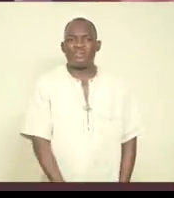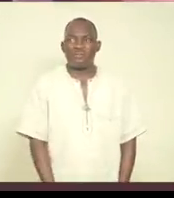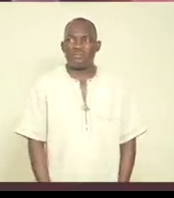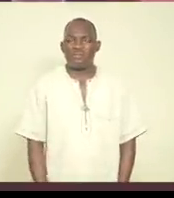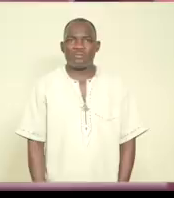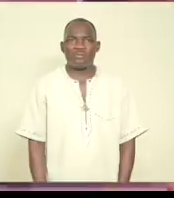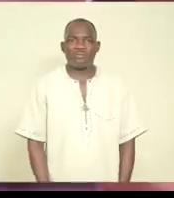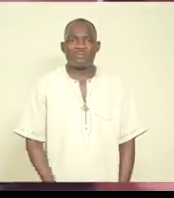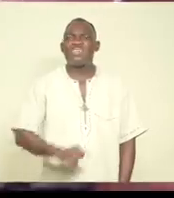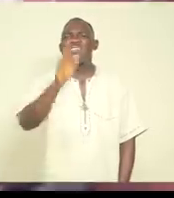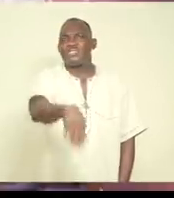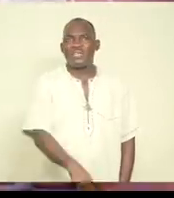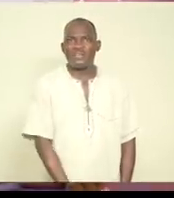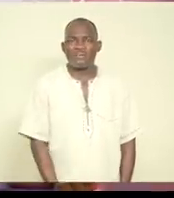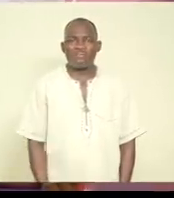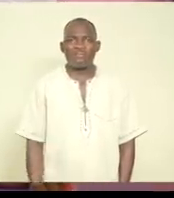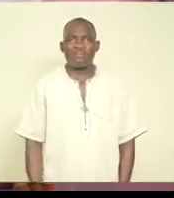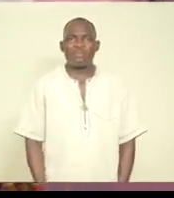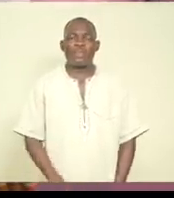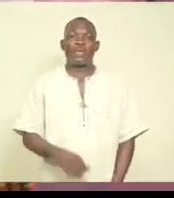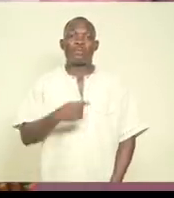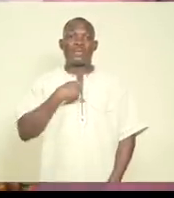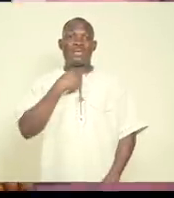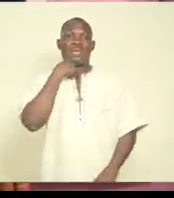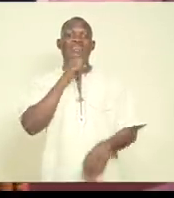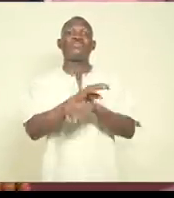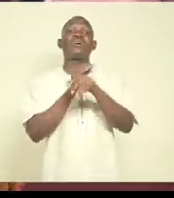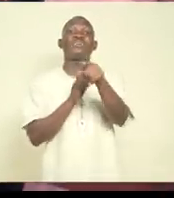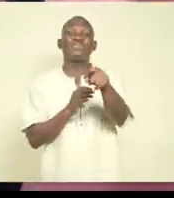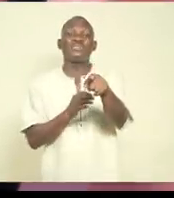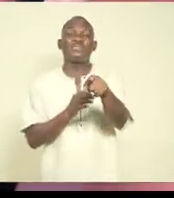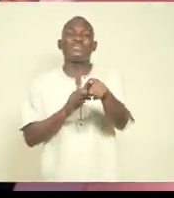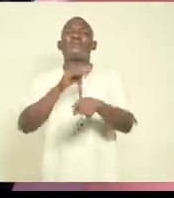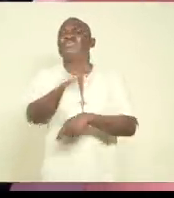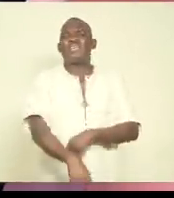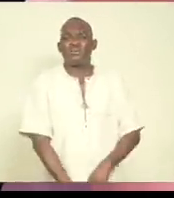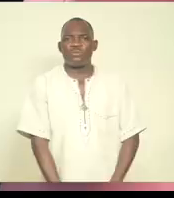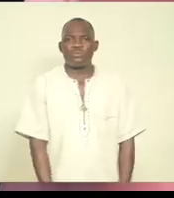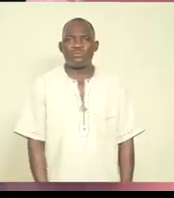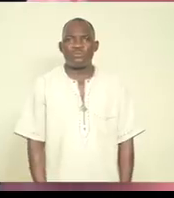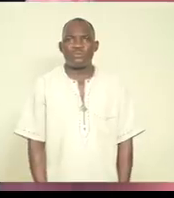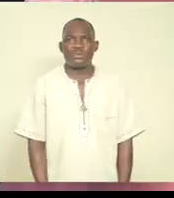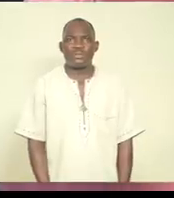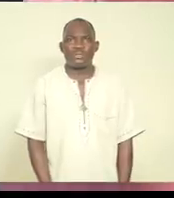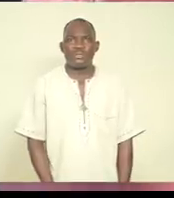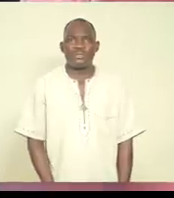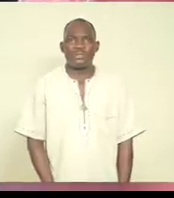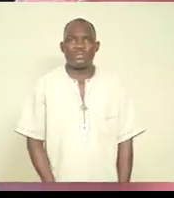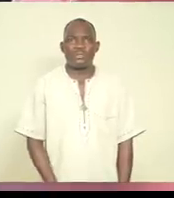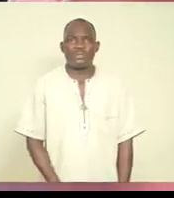eh? Madam, sit down. Who are you to tell? And listen to me very carefully.